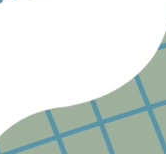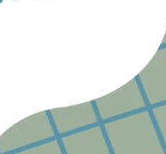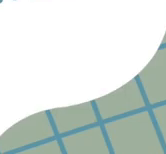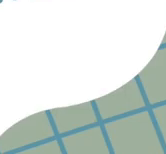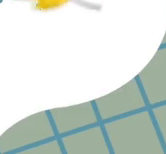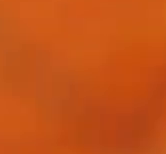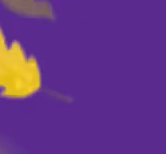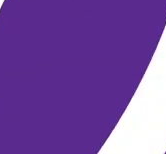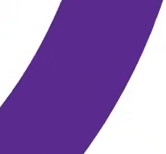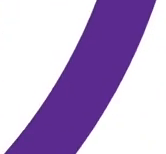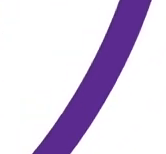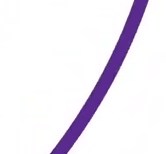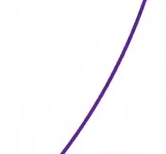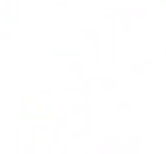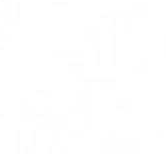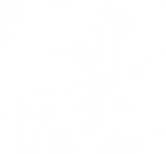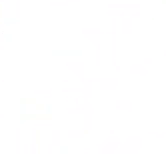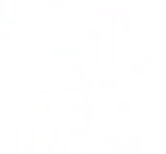and more.